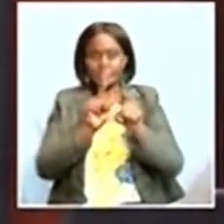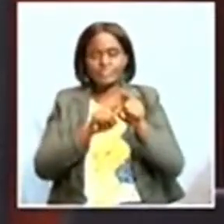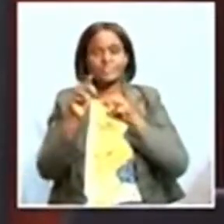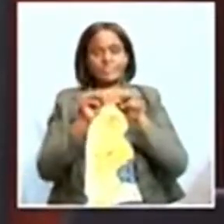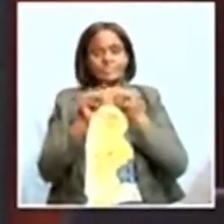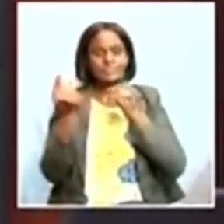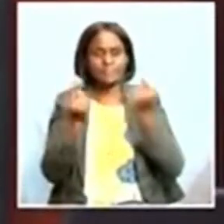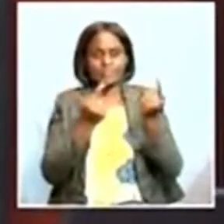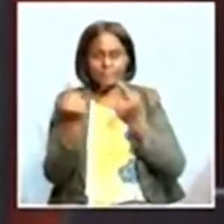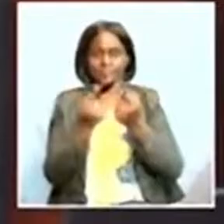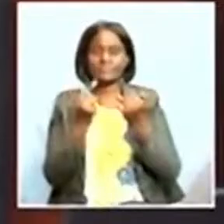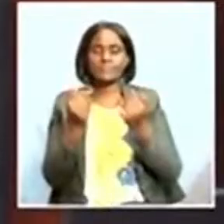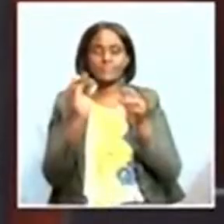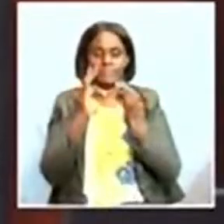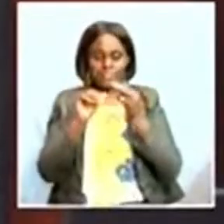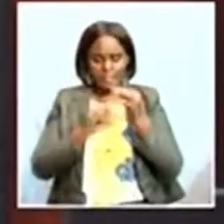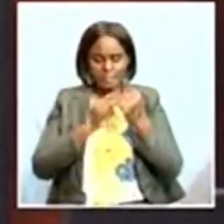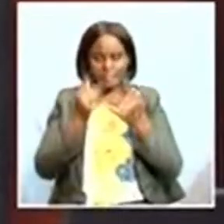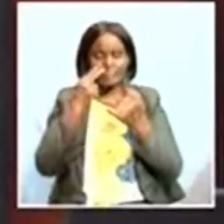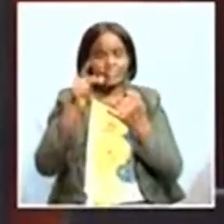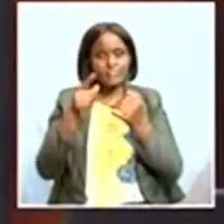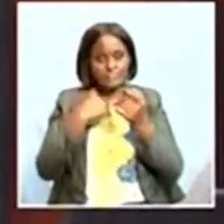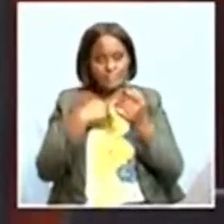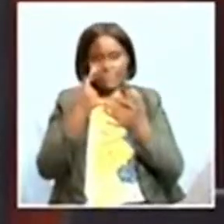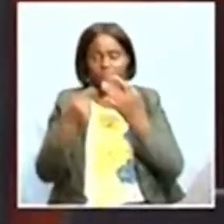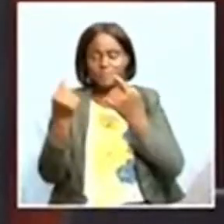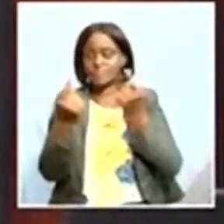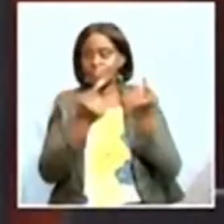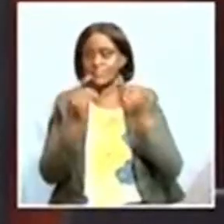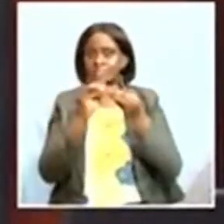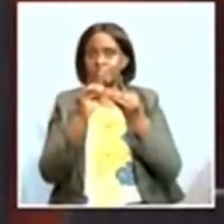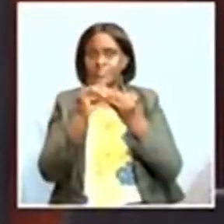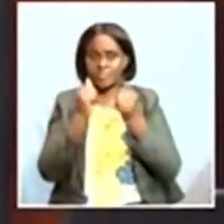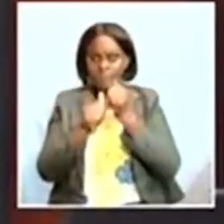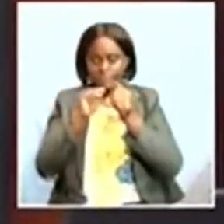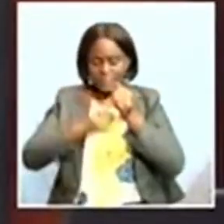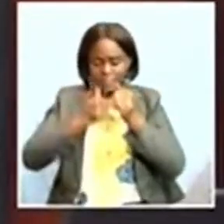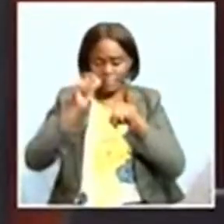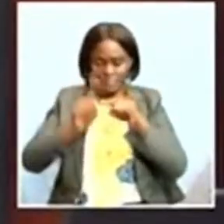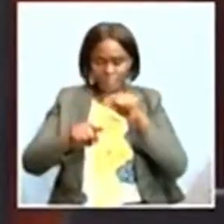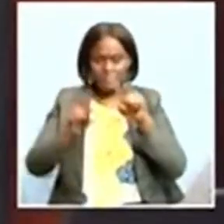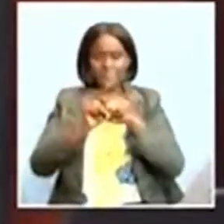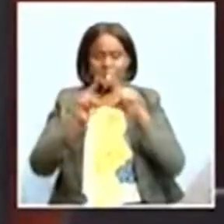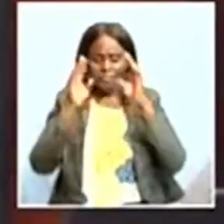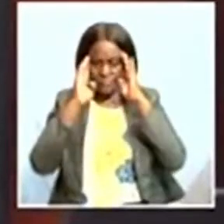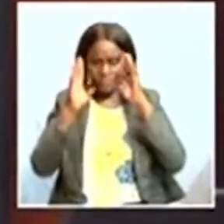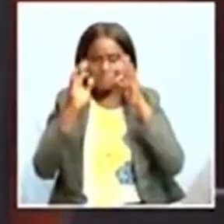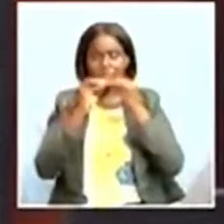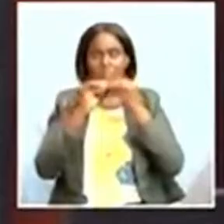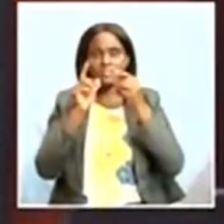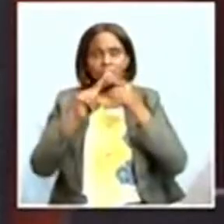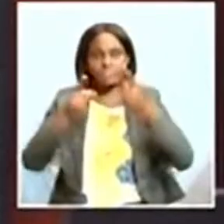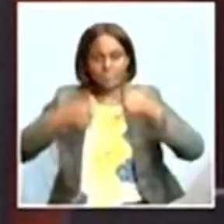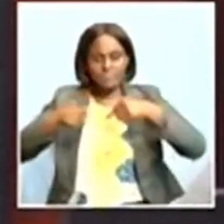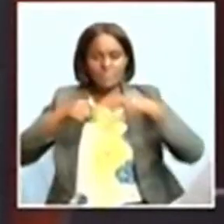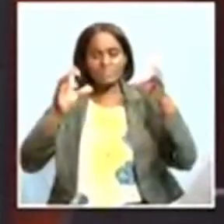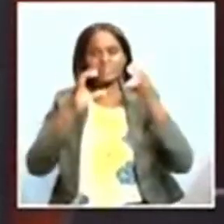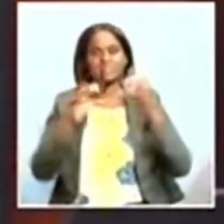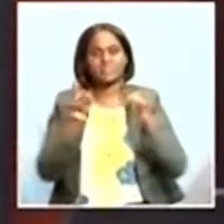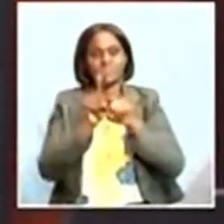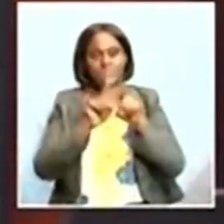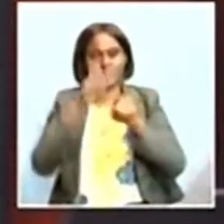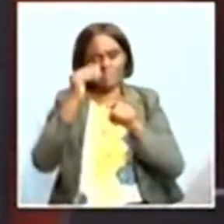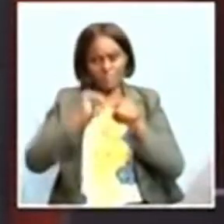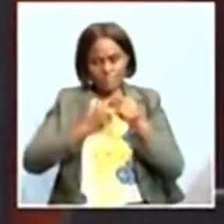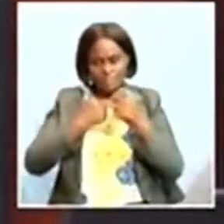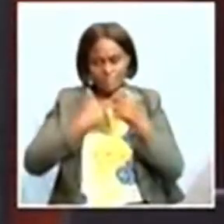the situation. If we see that there is a situation that cannot be attended to by the local community, that's why